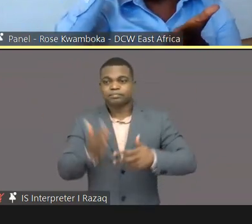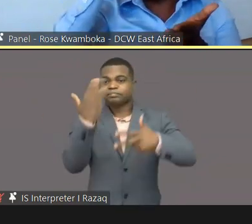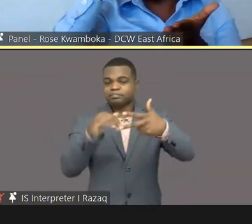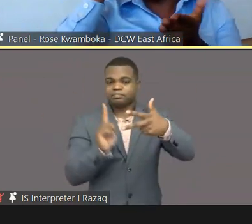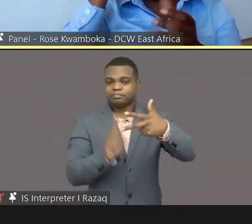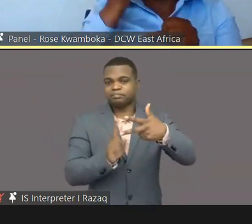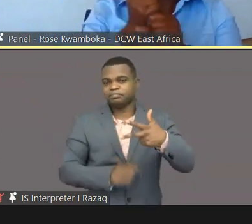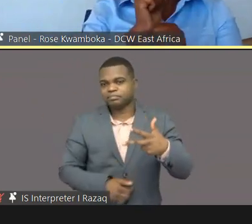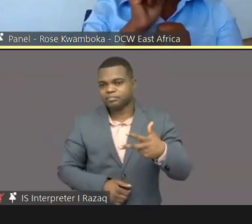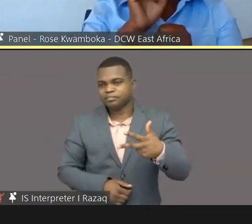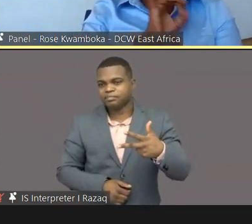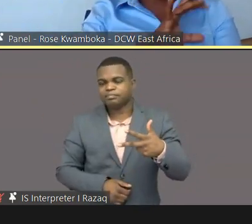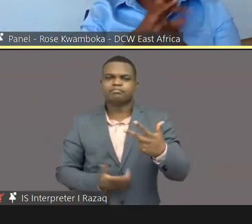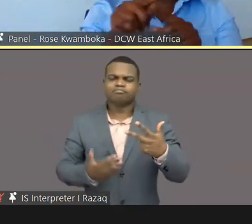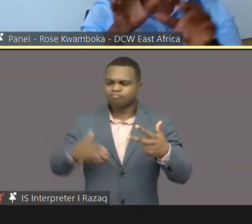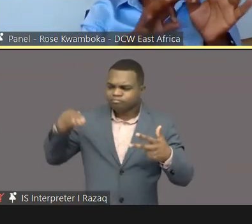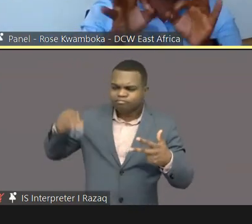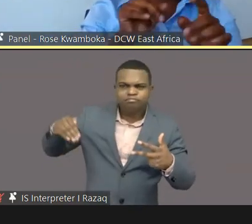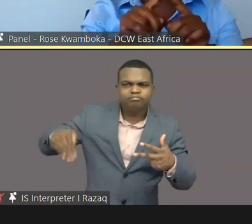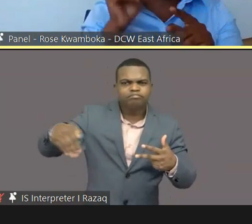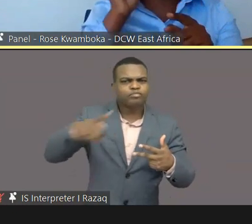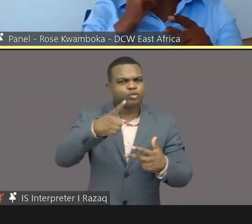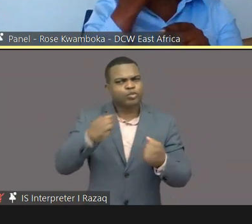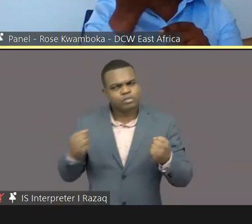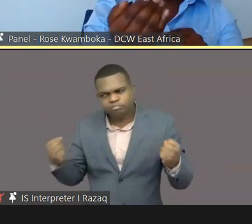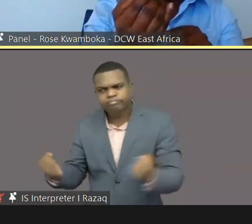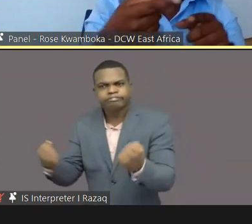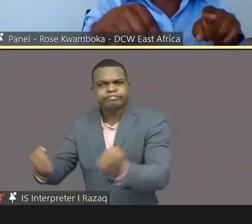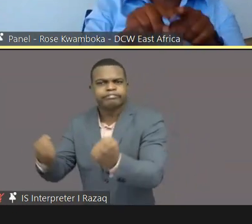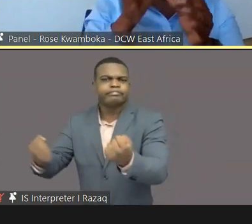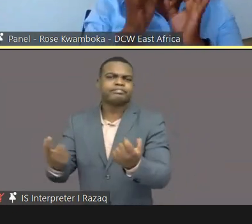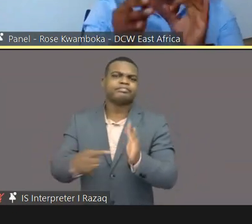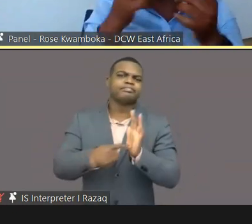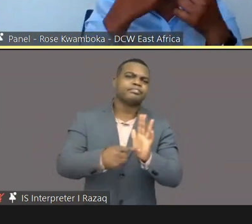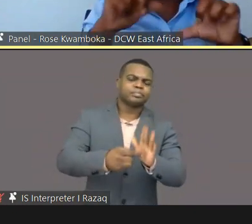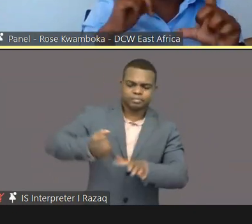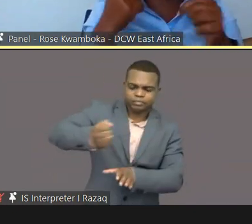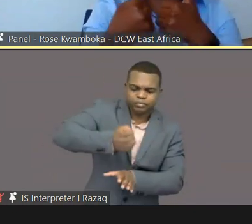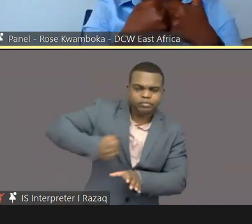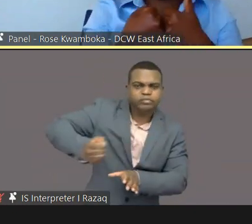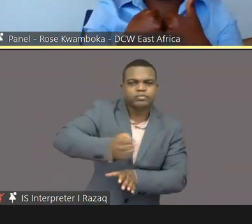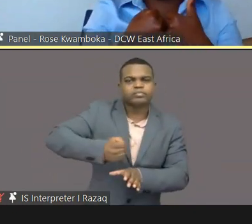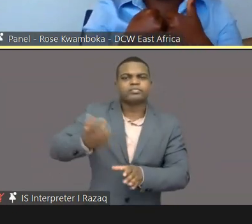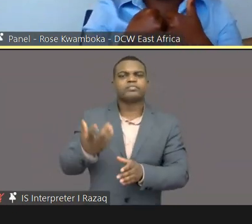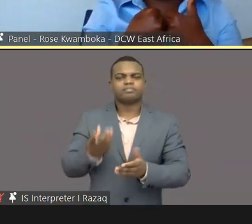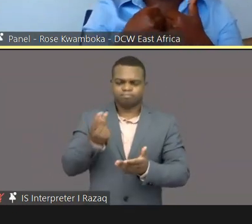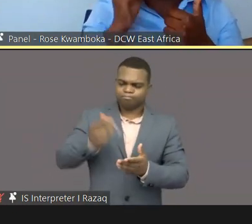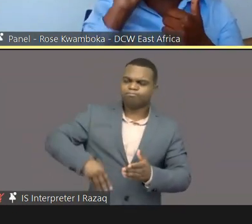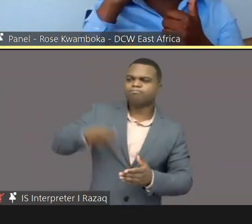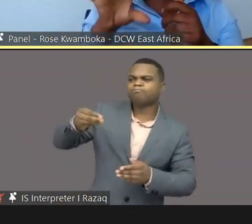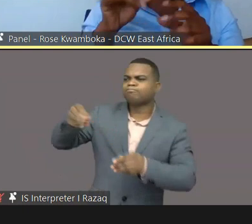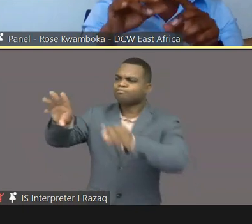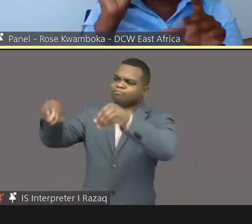activities and learn. Do not be afraid to explain to the deaf child, even if the language is